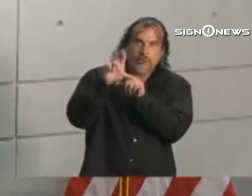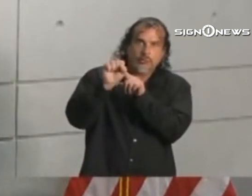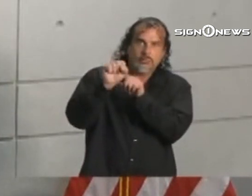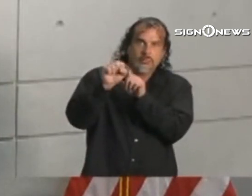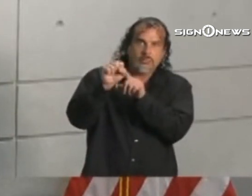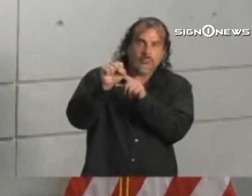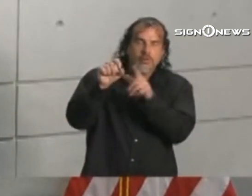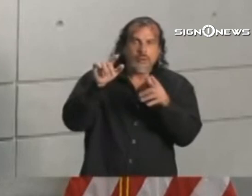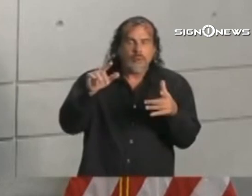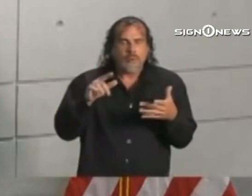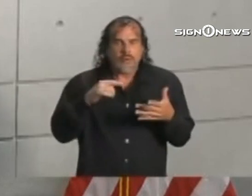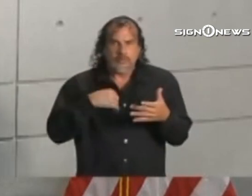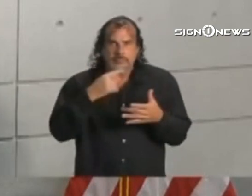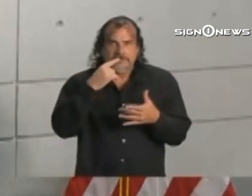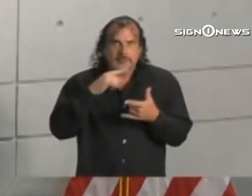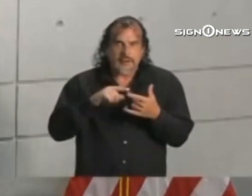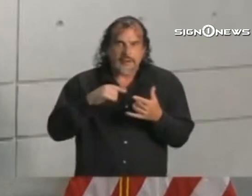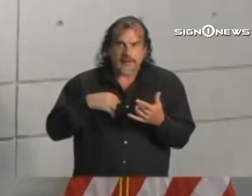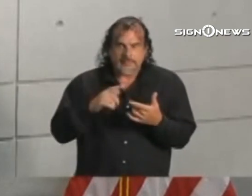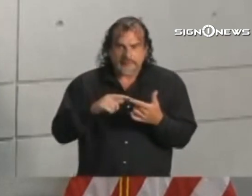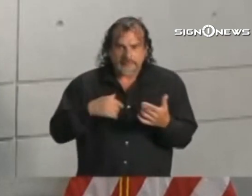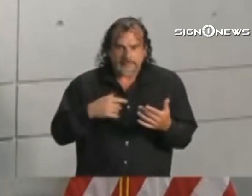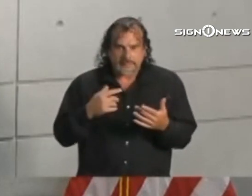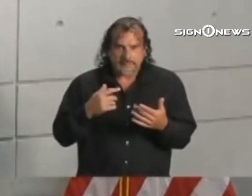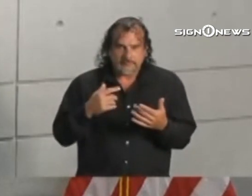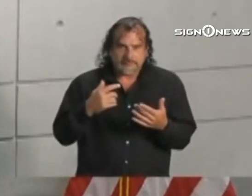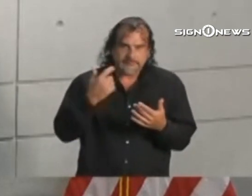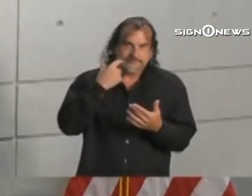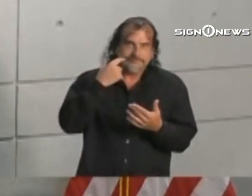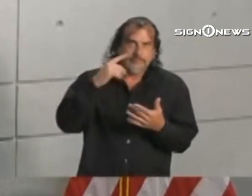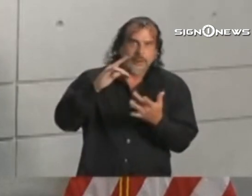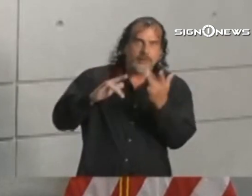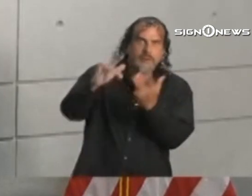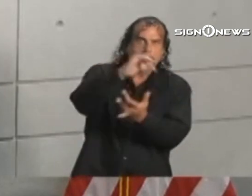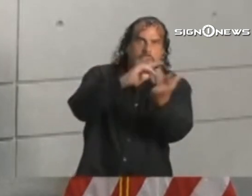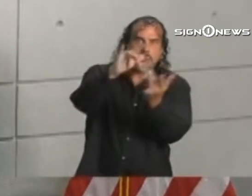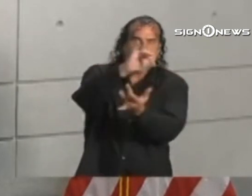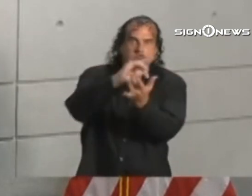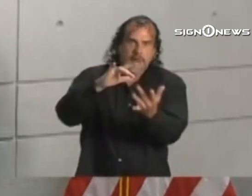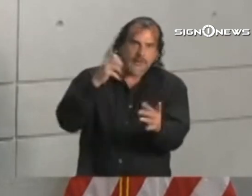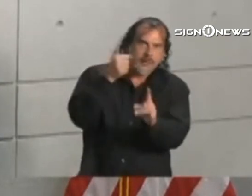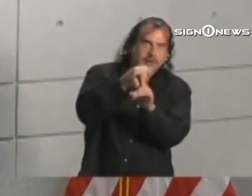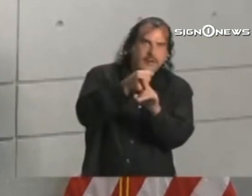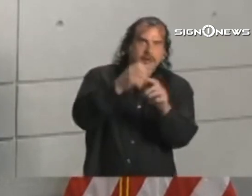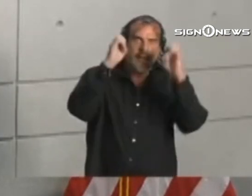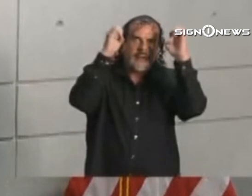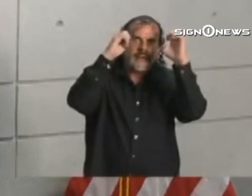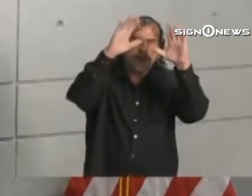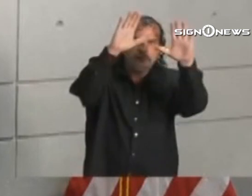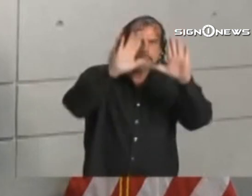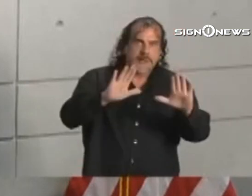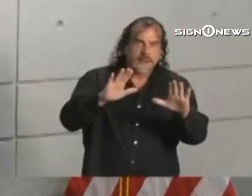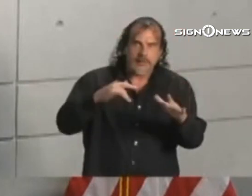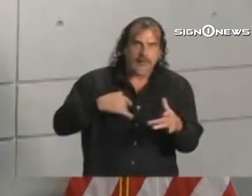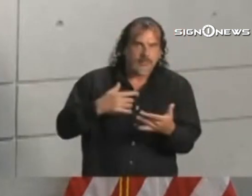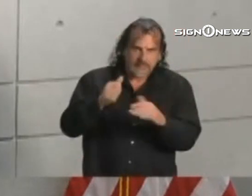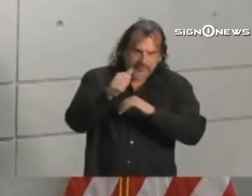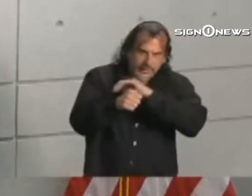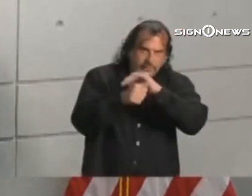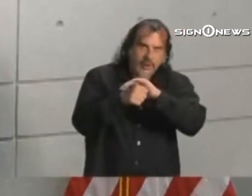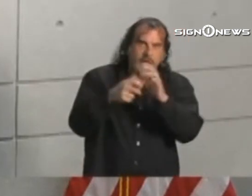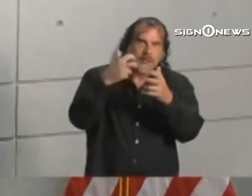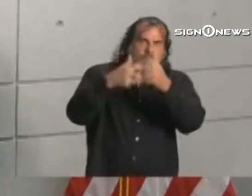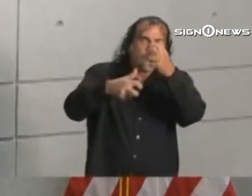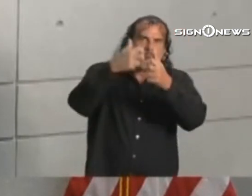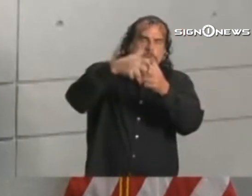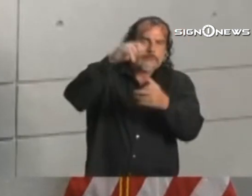the third largest tornado in American history hit Mississippi back on Easter Sunday. Sheltering is more